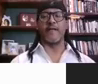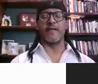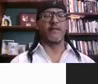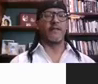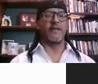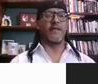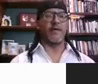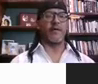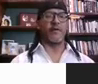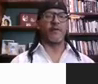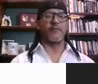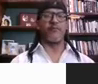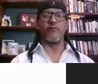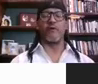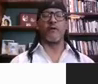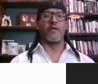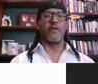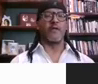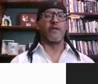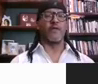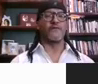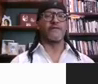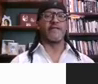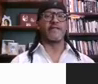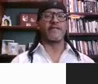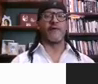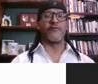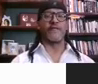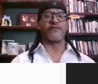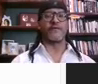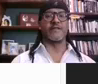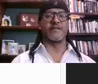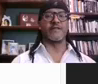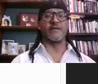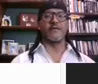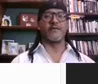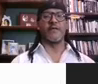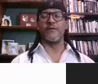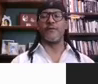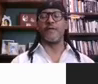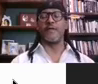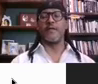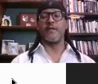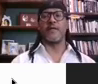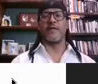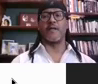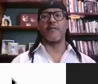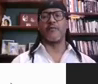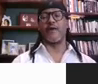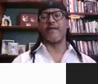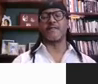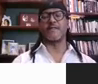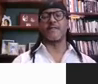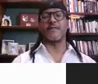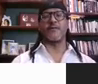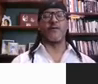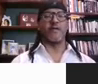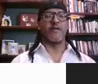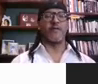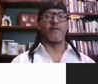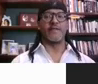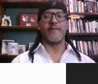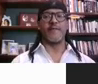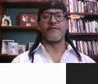North Carolina I brought up before. Those nationwide resources also include a number of grants.